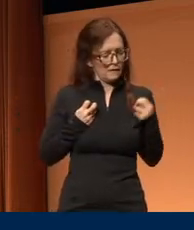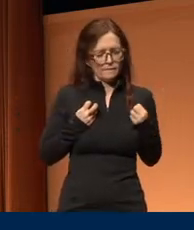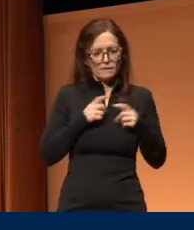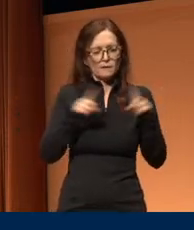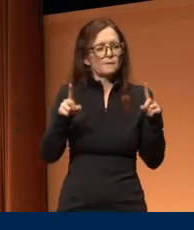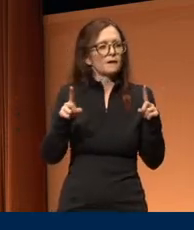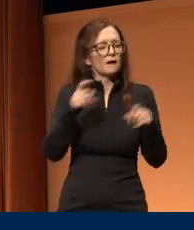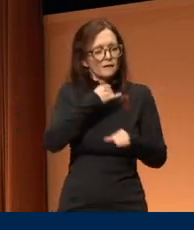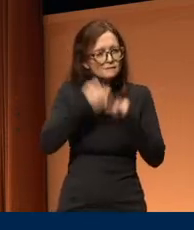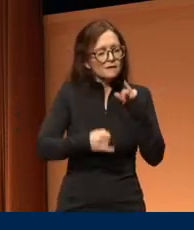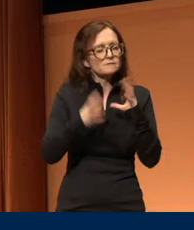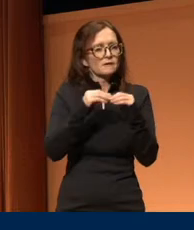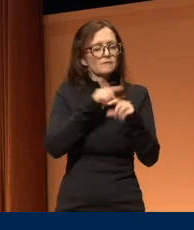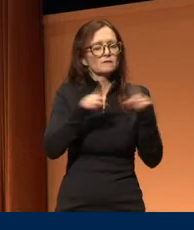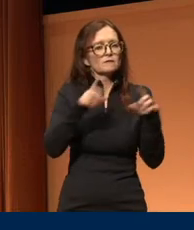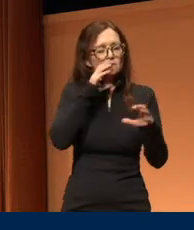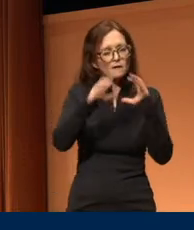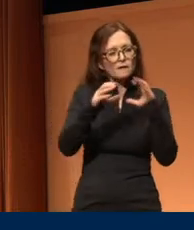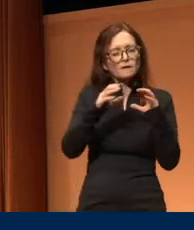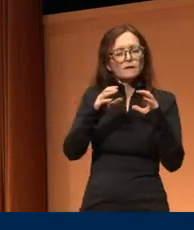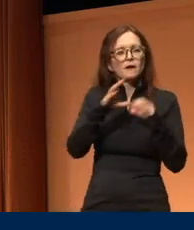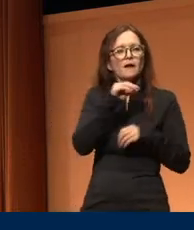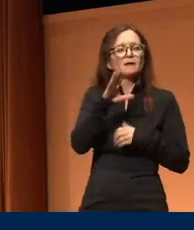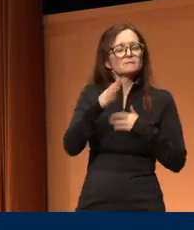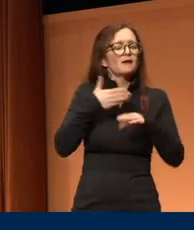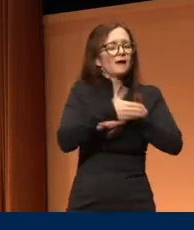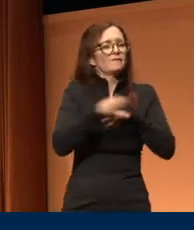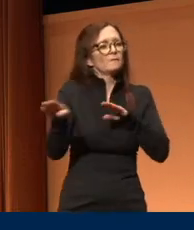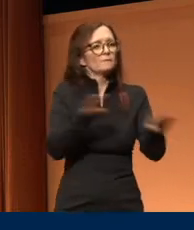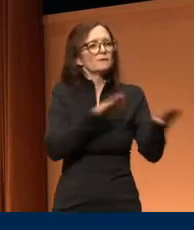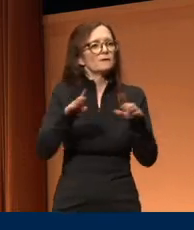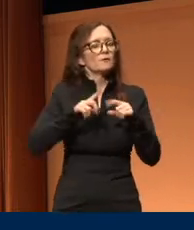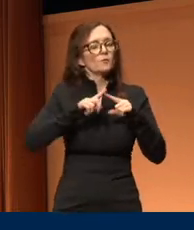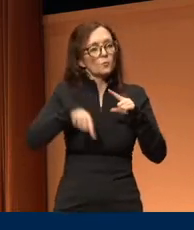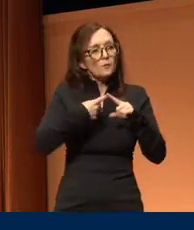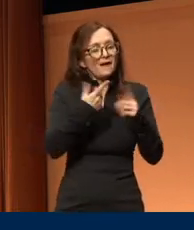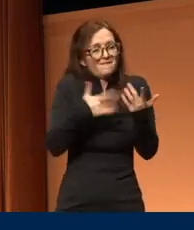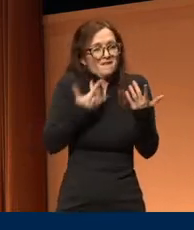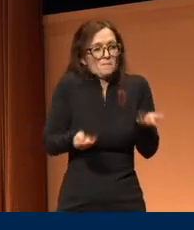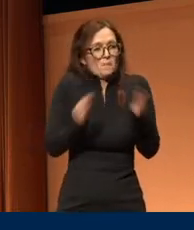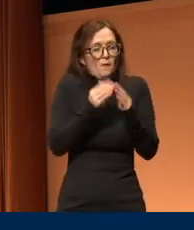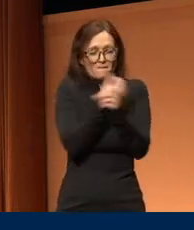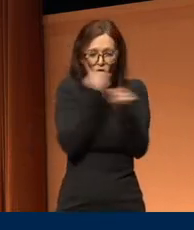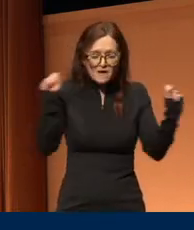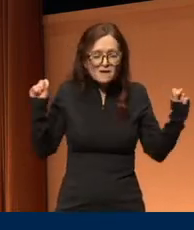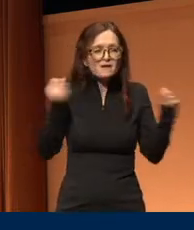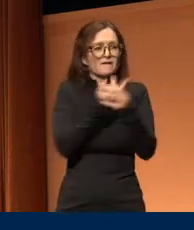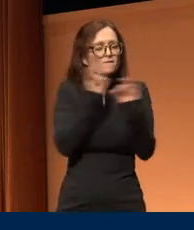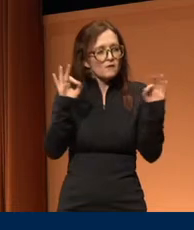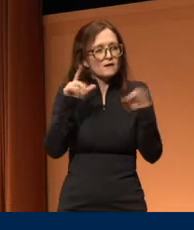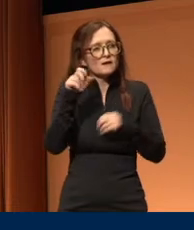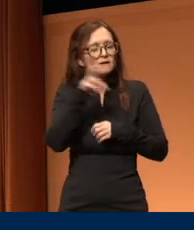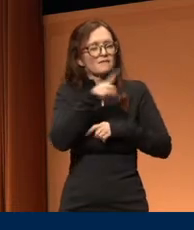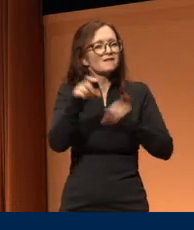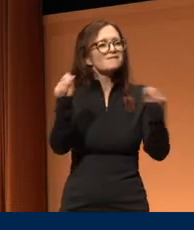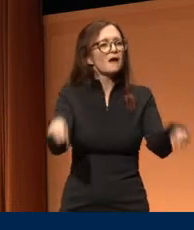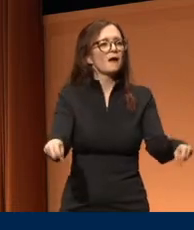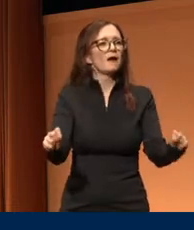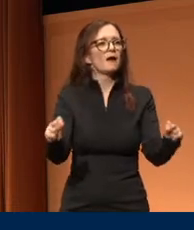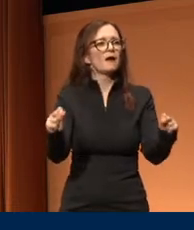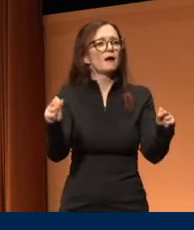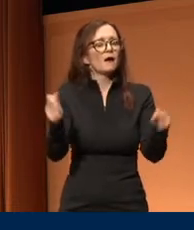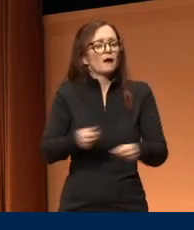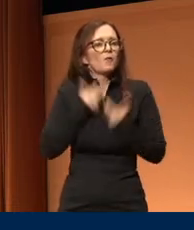of the conversation and his subsequent behavior is that once he felt free and loved, he was able